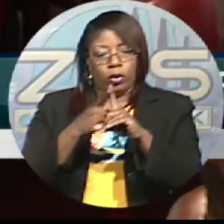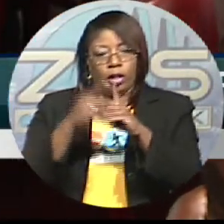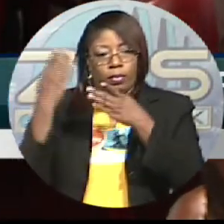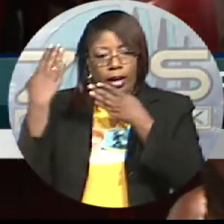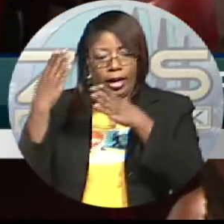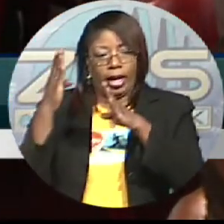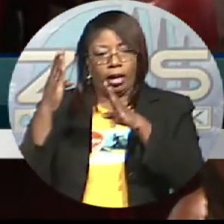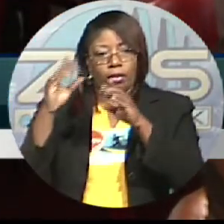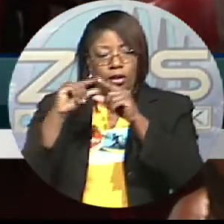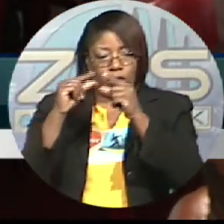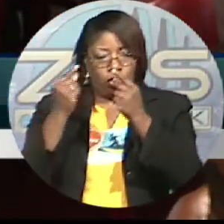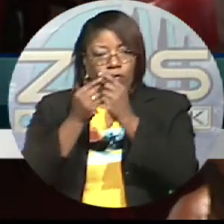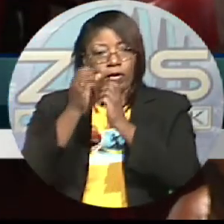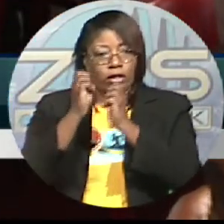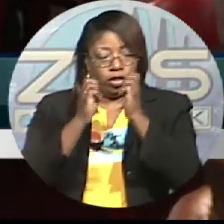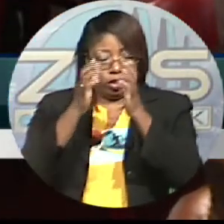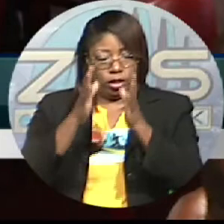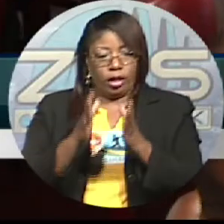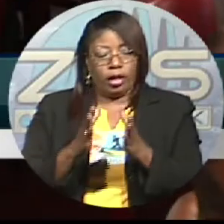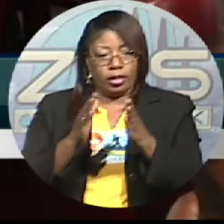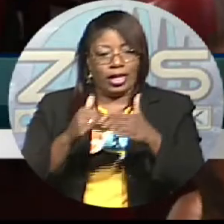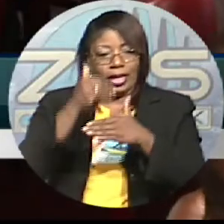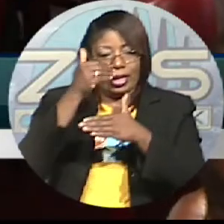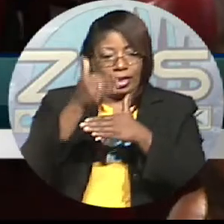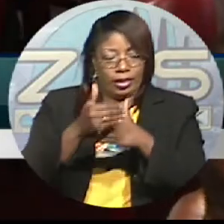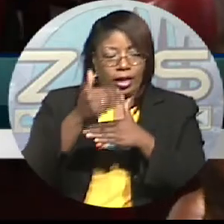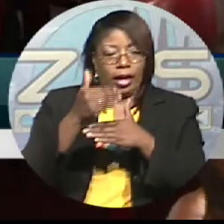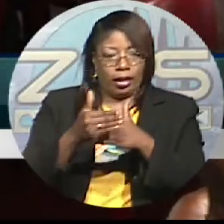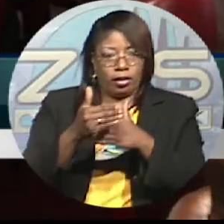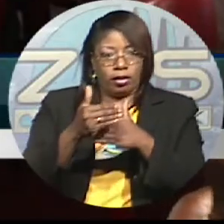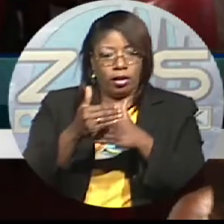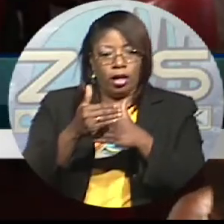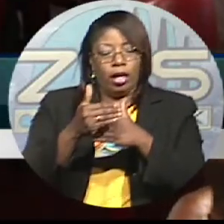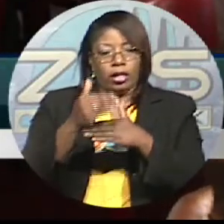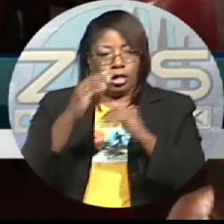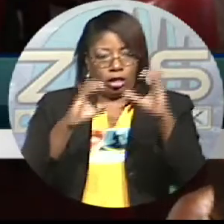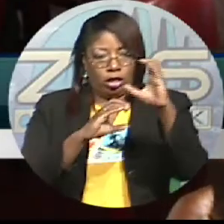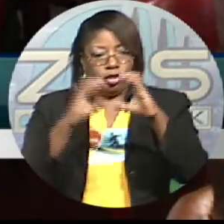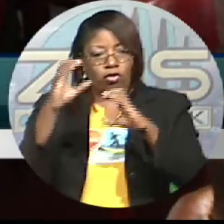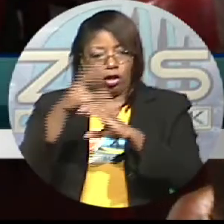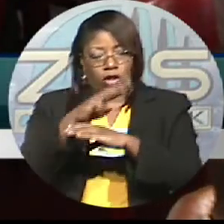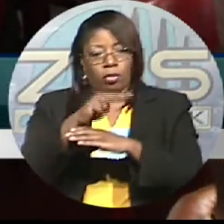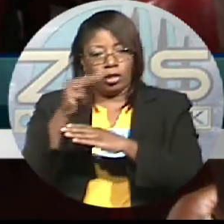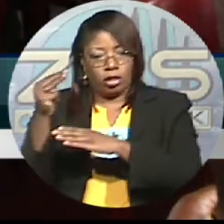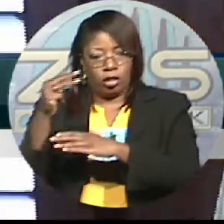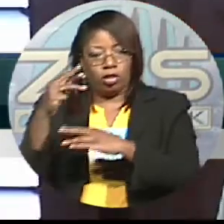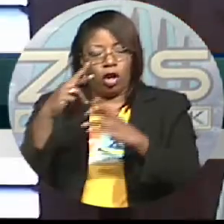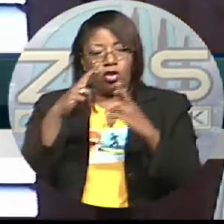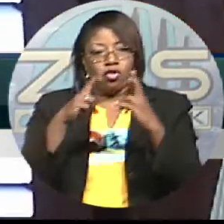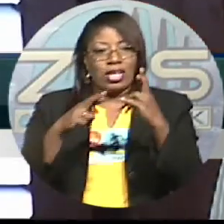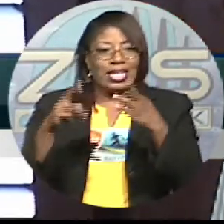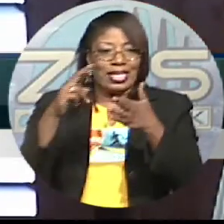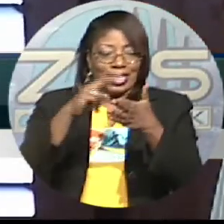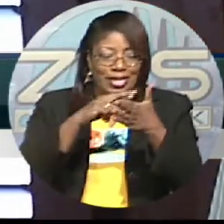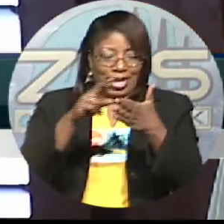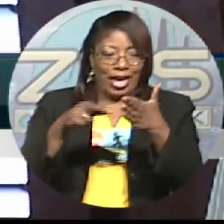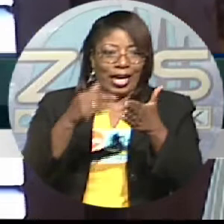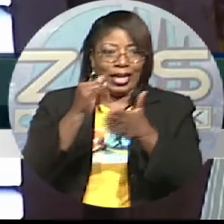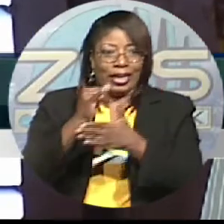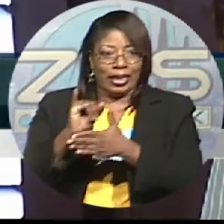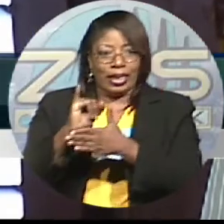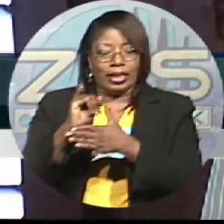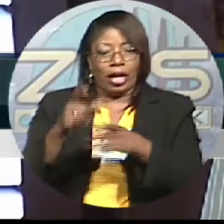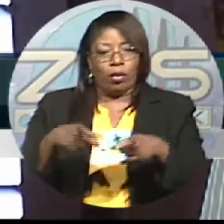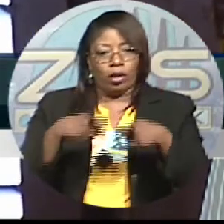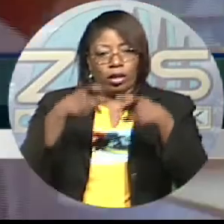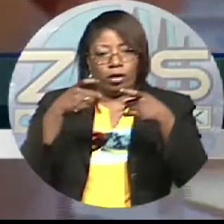monthly meeting that next on the company's agenda is the ongoing construction of the materials recycling facility, which will yield additional